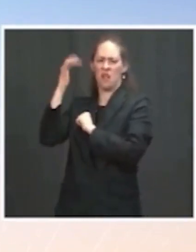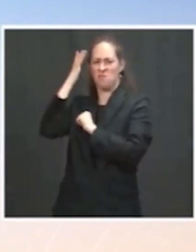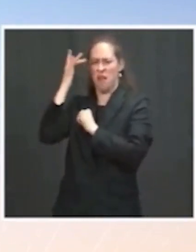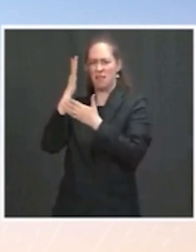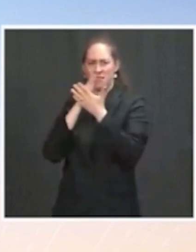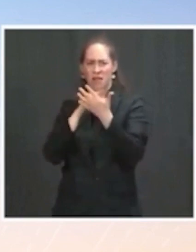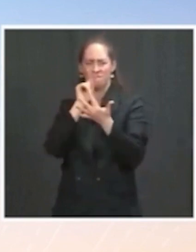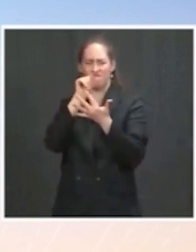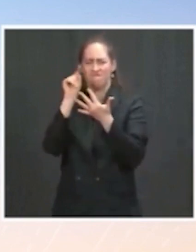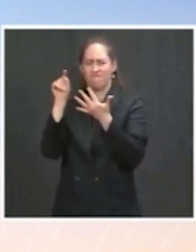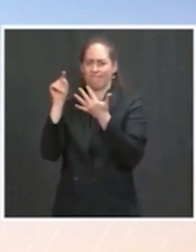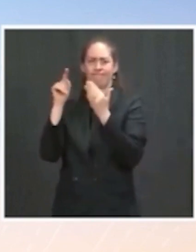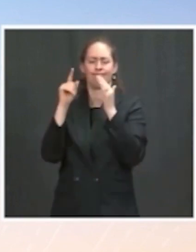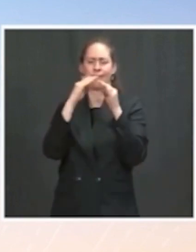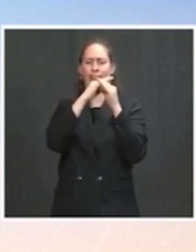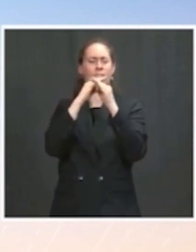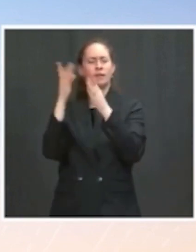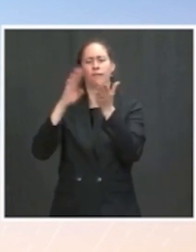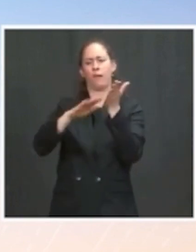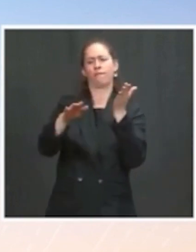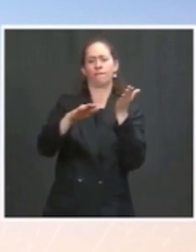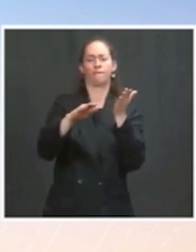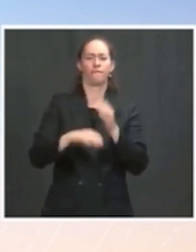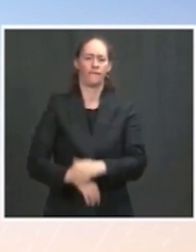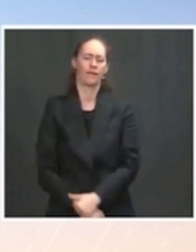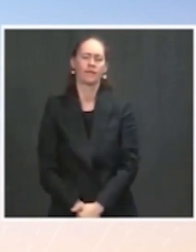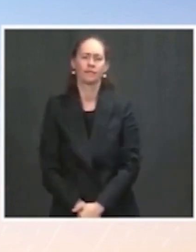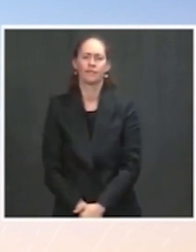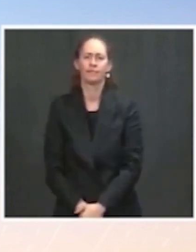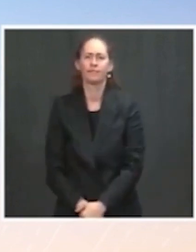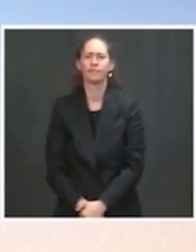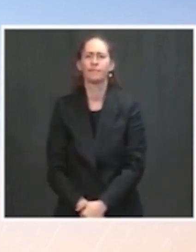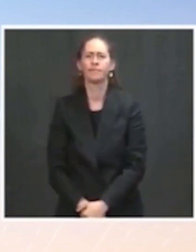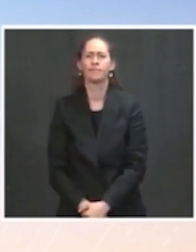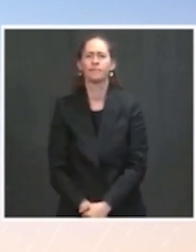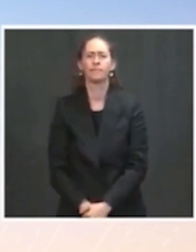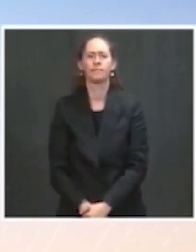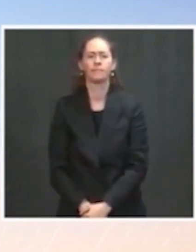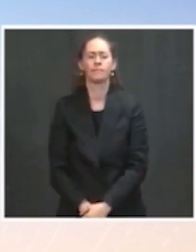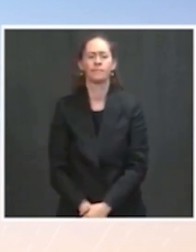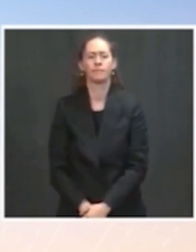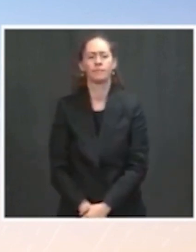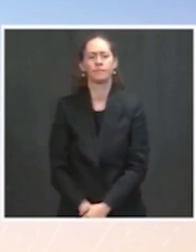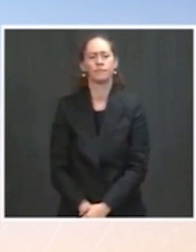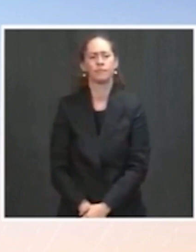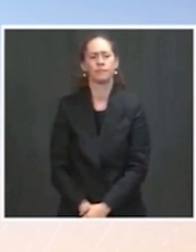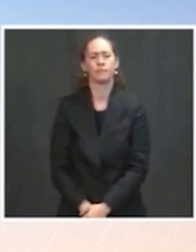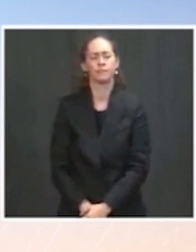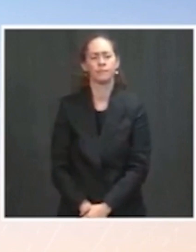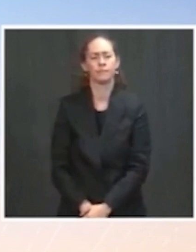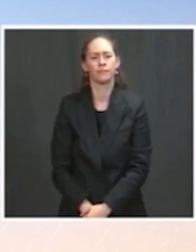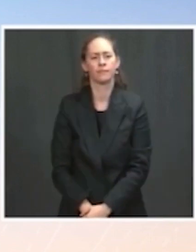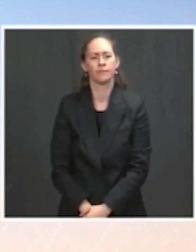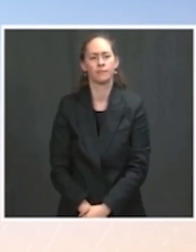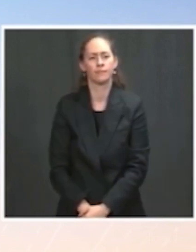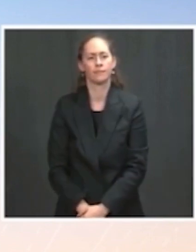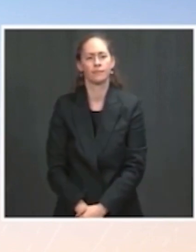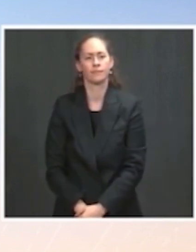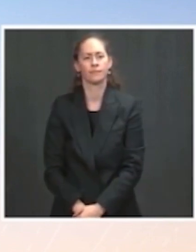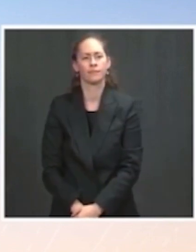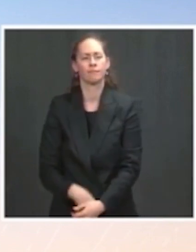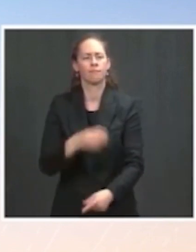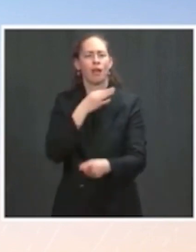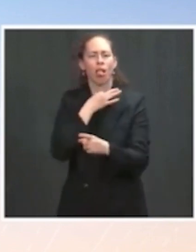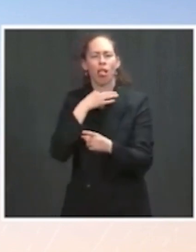know that people are just choosing not to apply for jobs because the extra unemployment benefits are so good? Well,